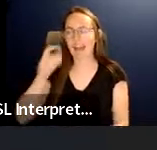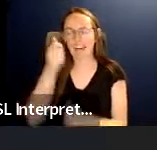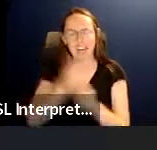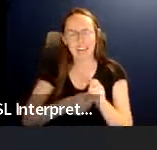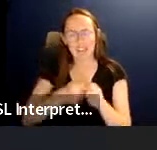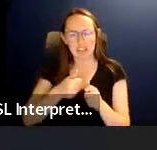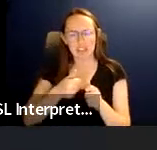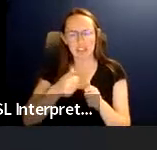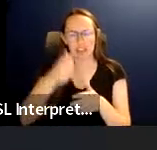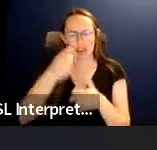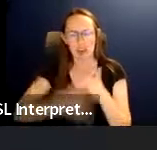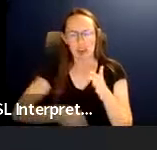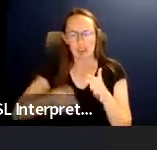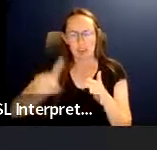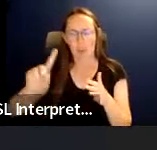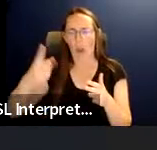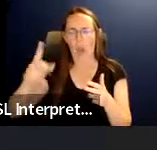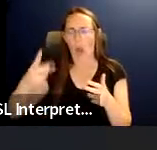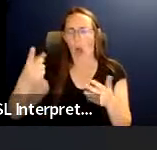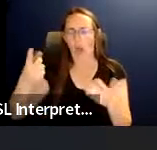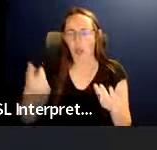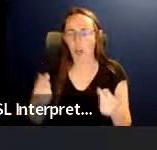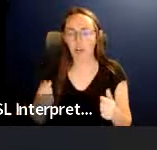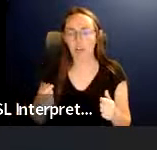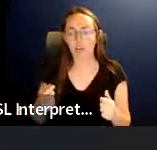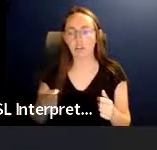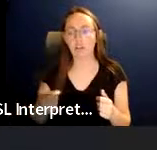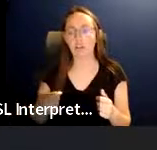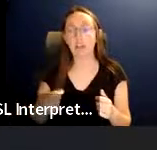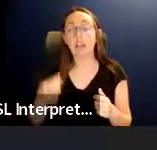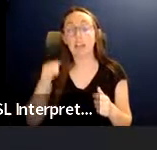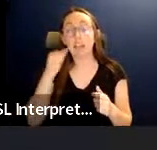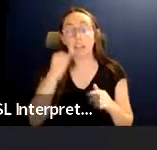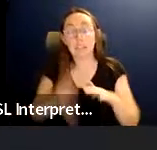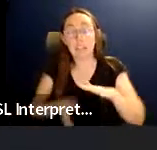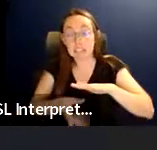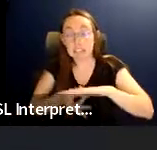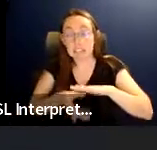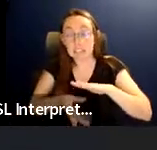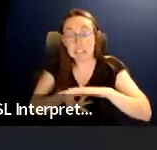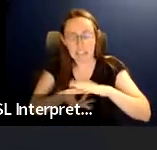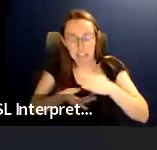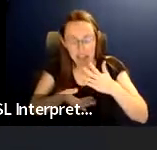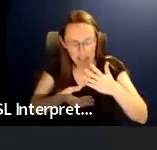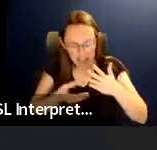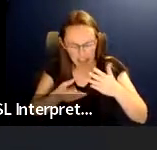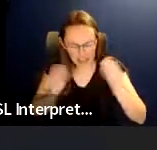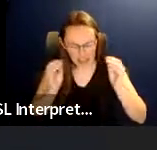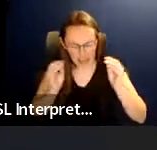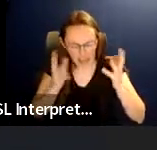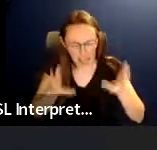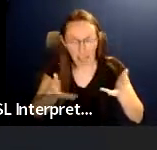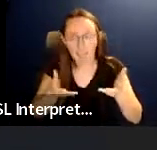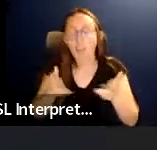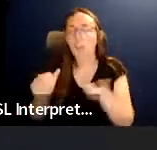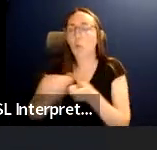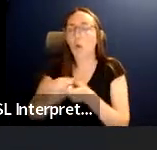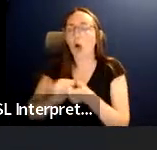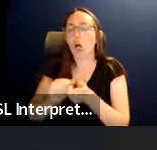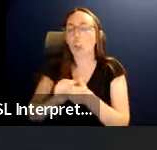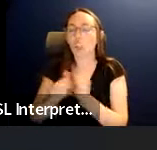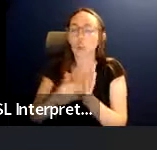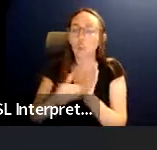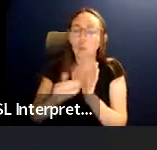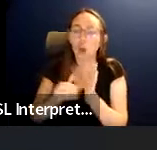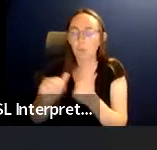Amazon. And if they lose their stickiness, you wash them in soap and water, like Dawn dishwashing soap,